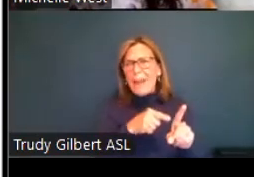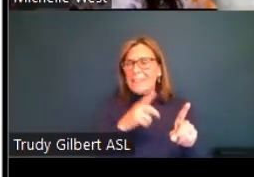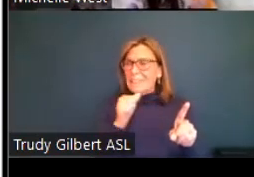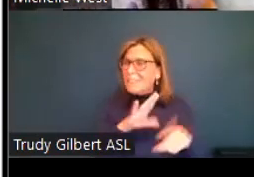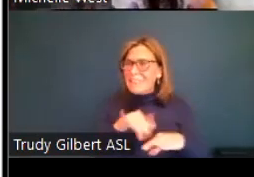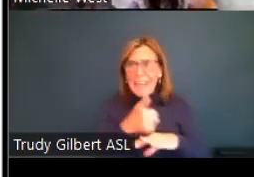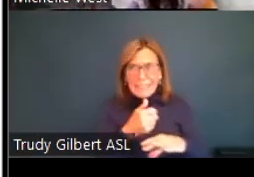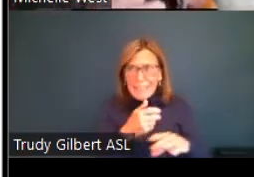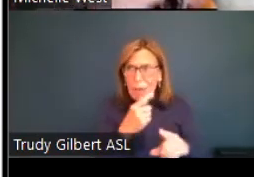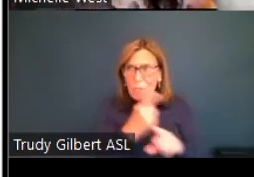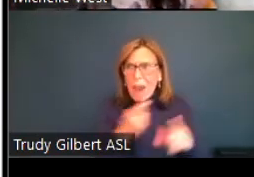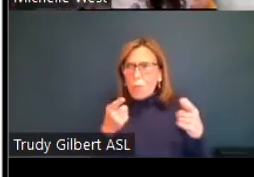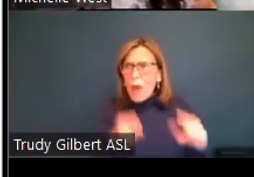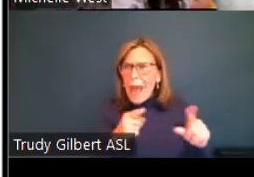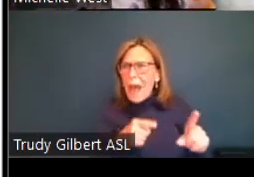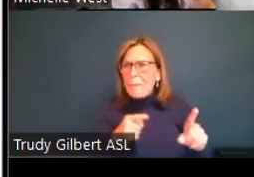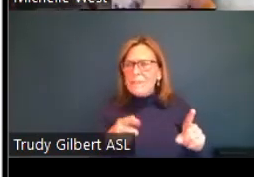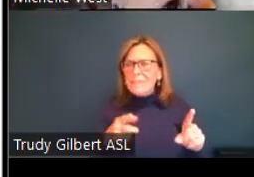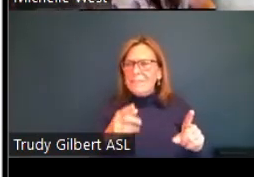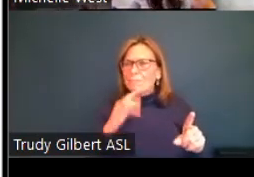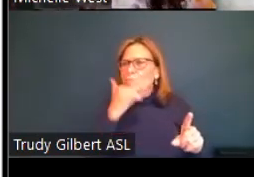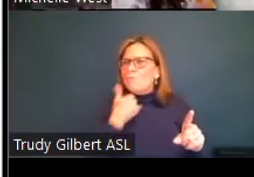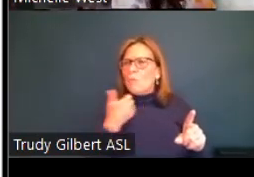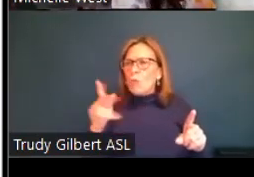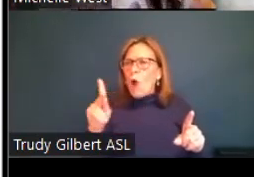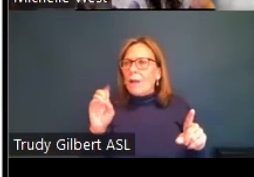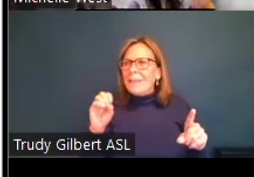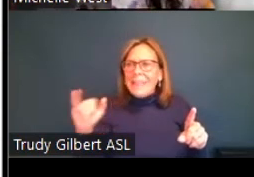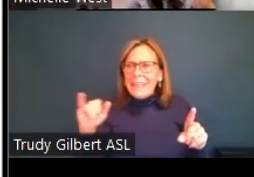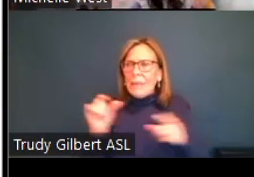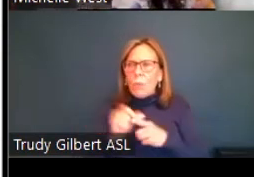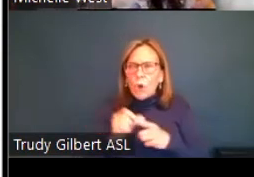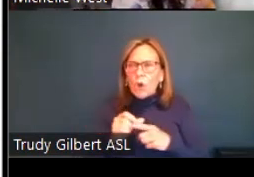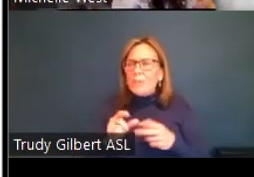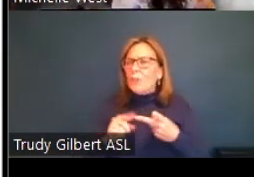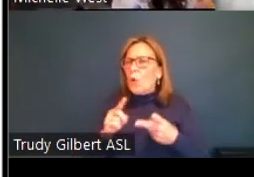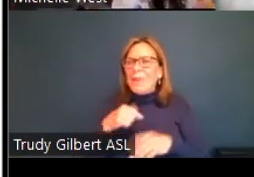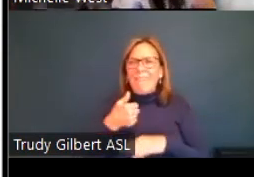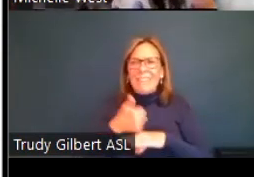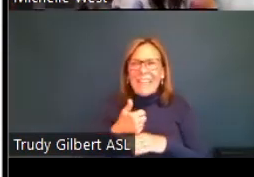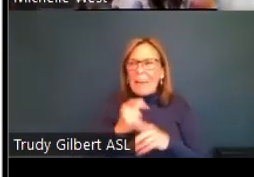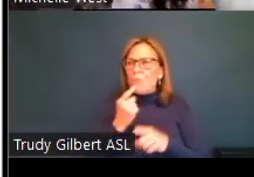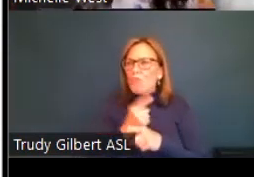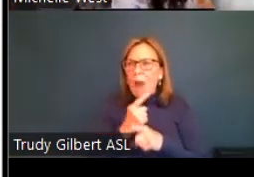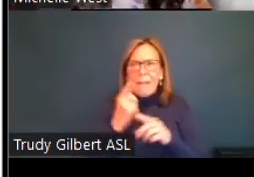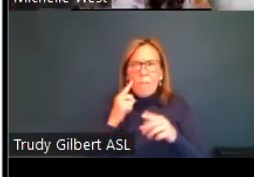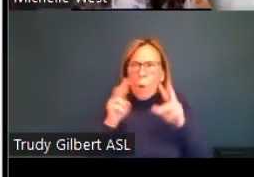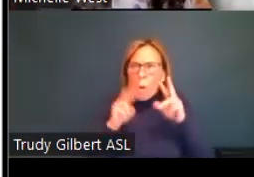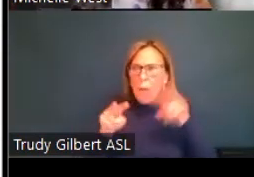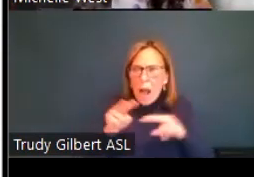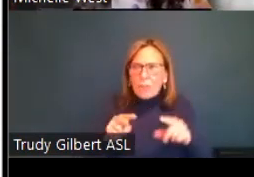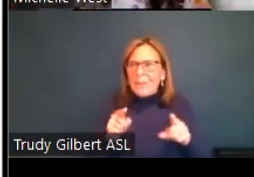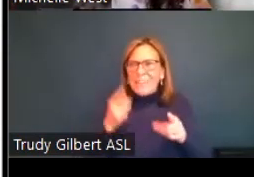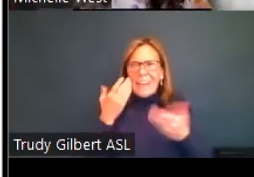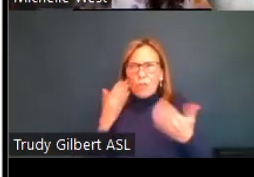is you don't have the right keywords in, you don't have it set up right for monitoring, you don't know when to change things, then it's not